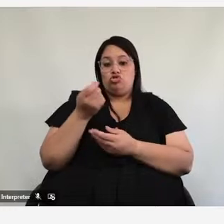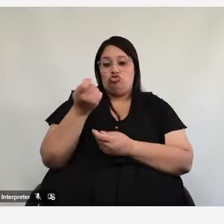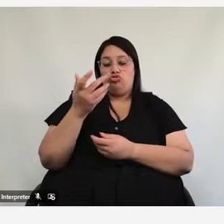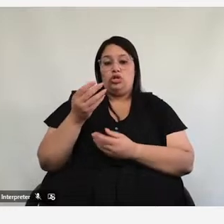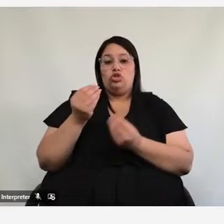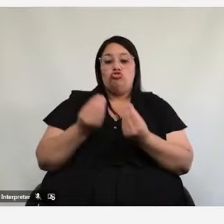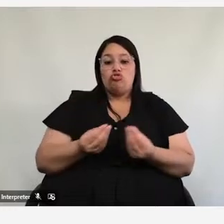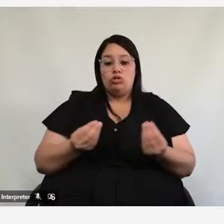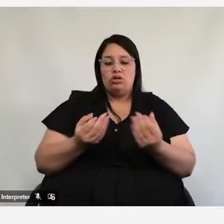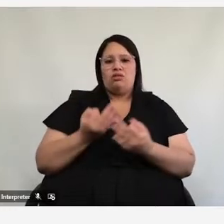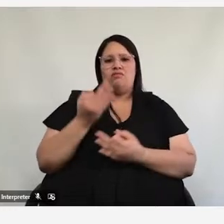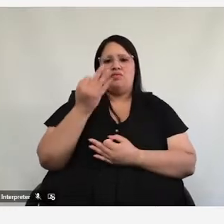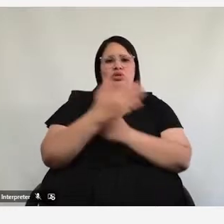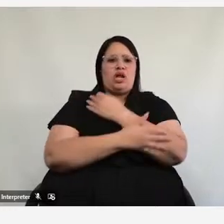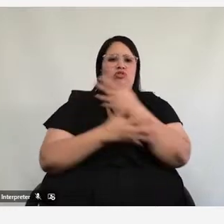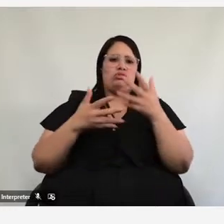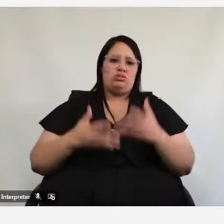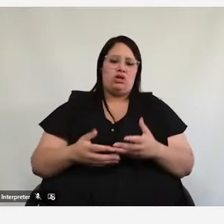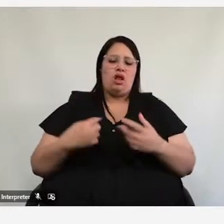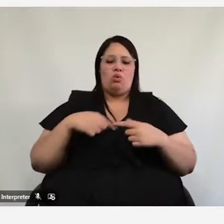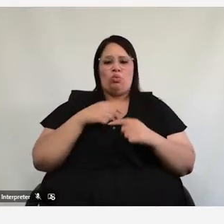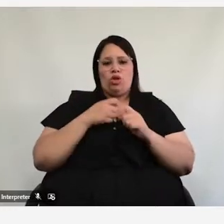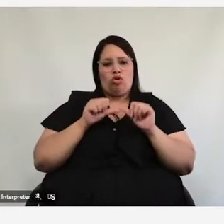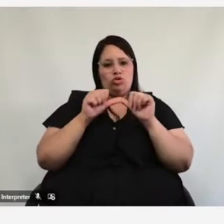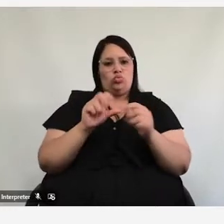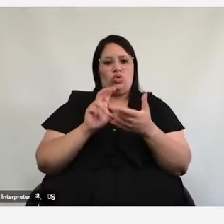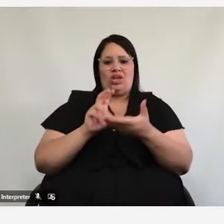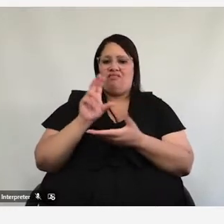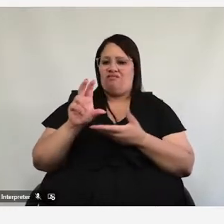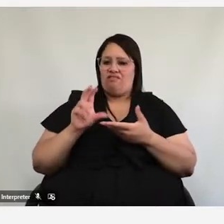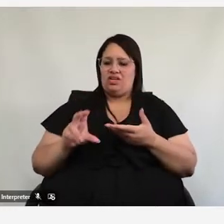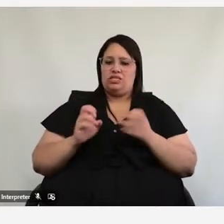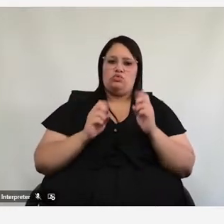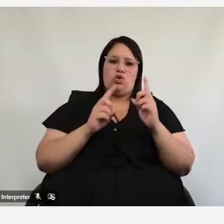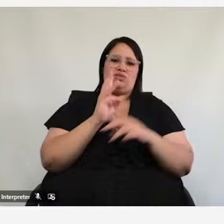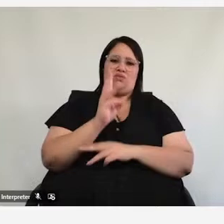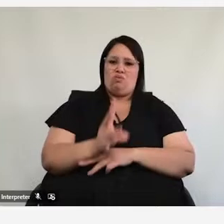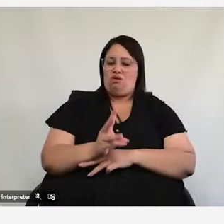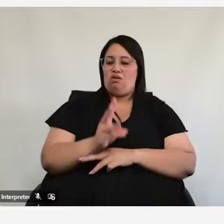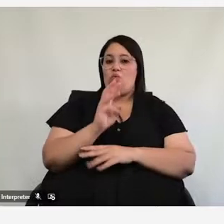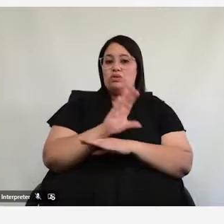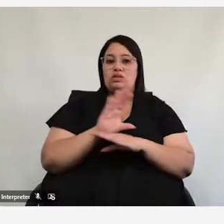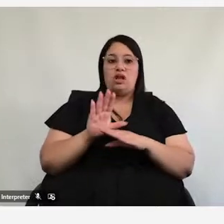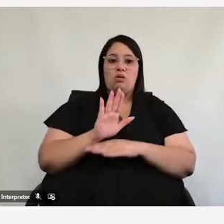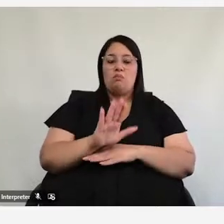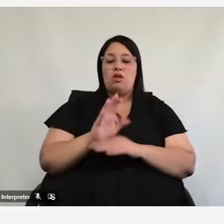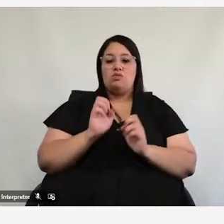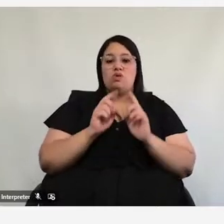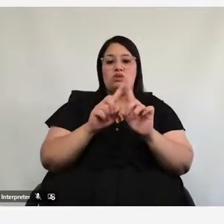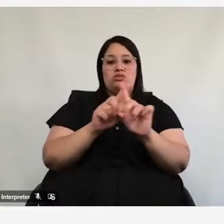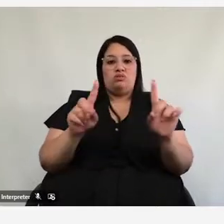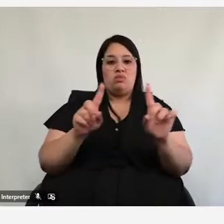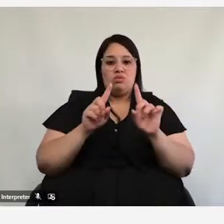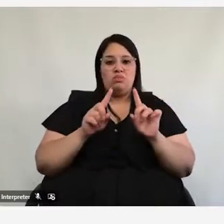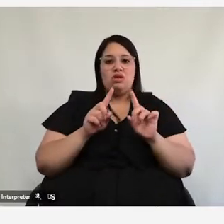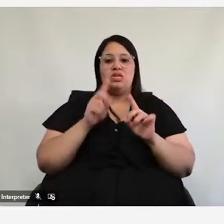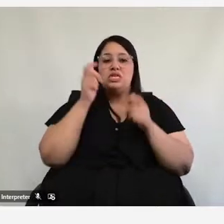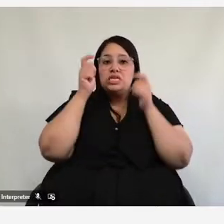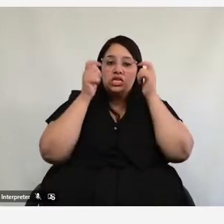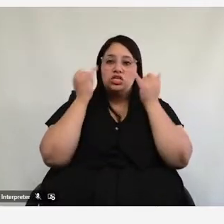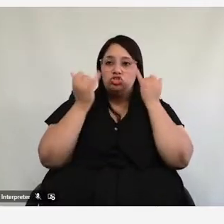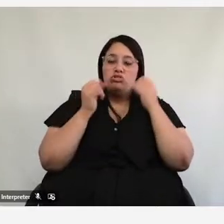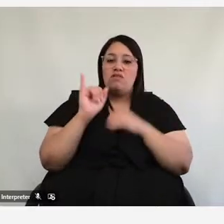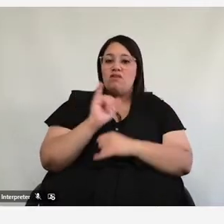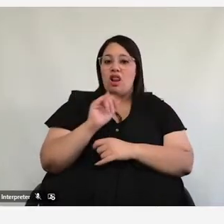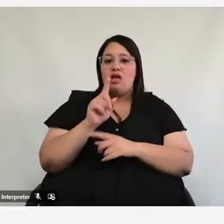future of this country, and we will continue to invest in education. The Western Cape Education Department initiatives such as